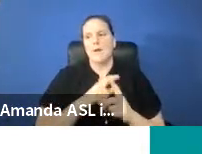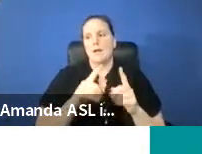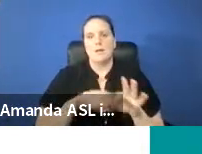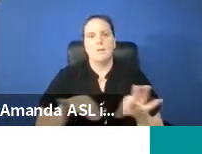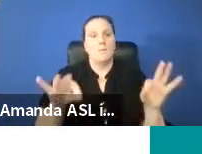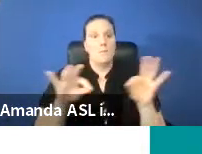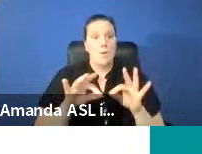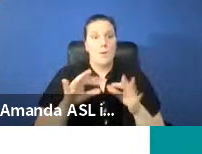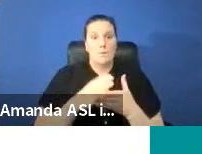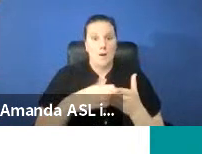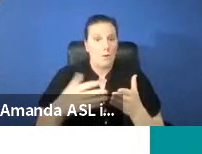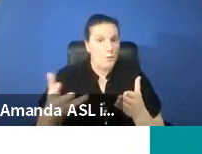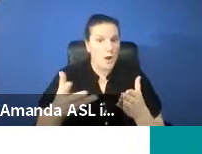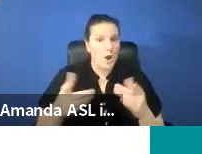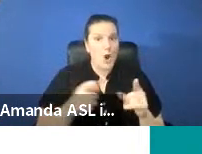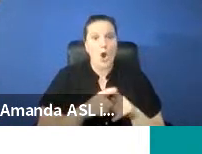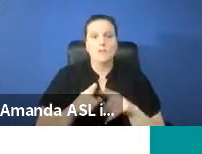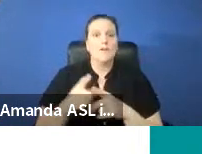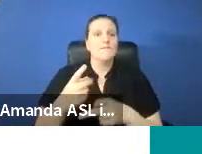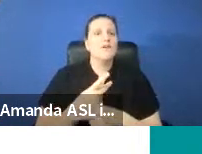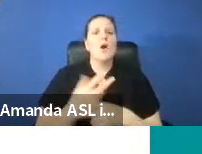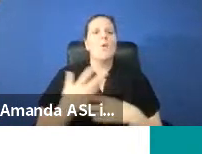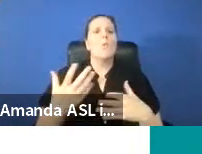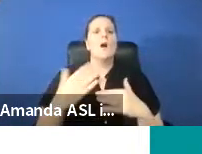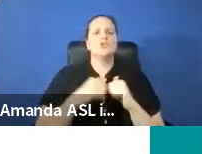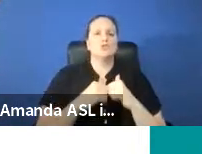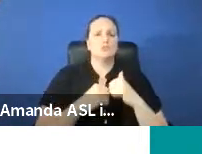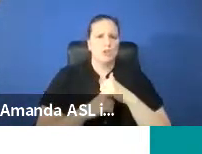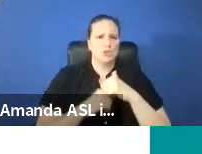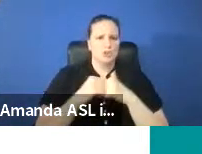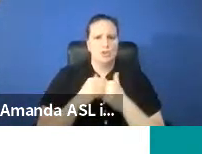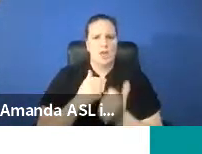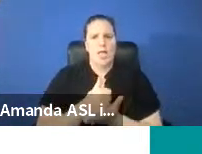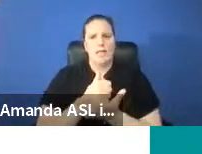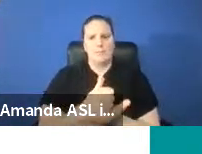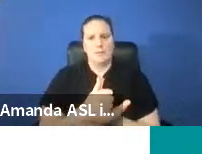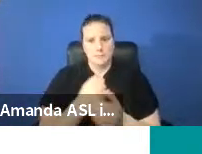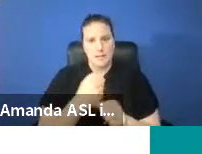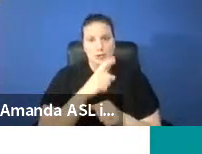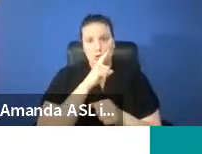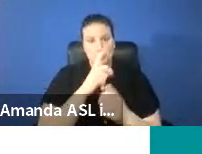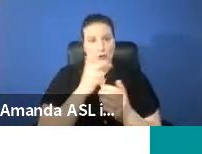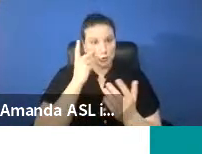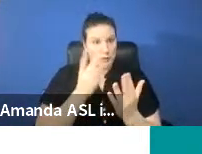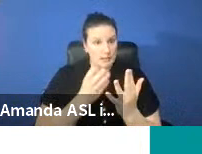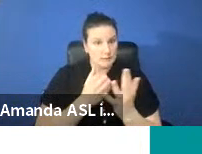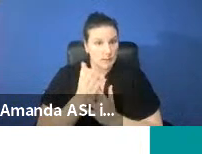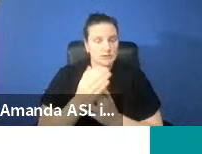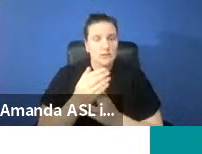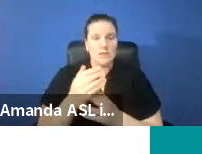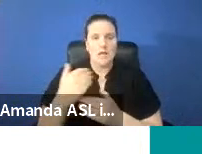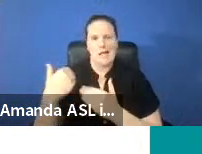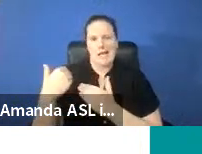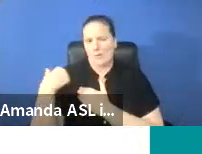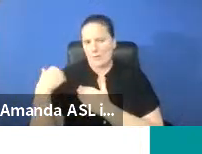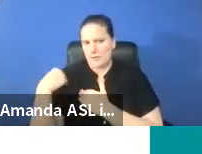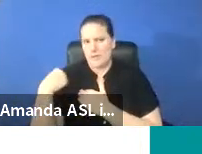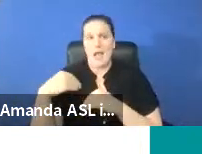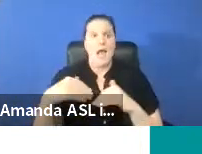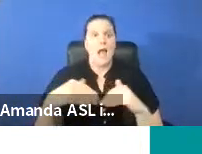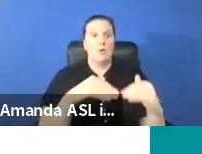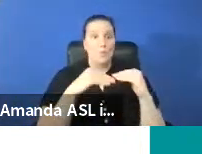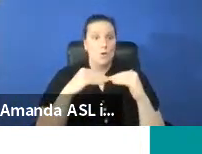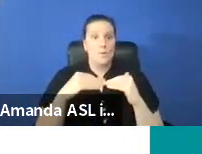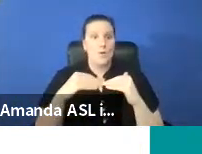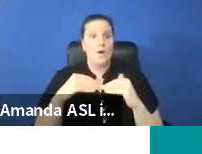part is also figuring out what kind of structure will help us ensure transparency, accountability, and equitable outcomes as part of